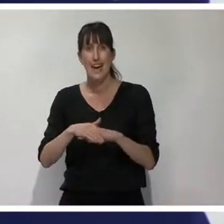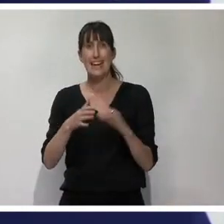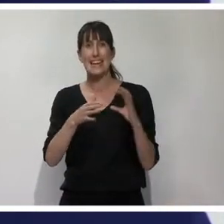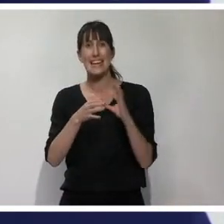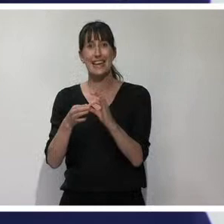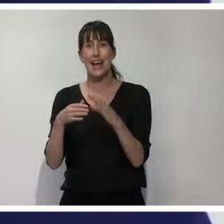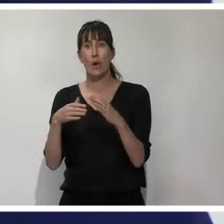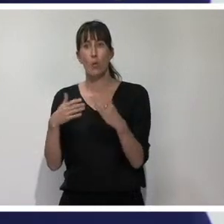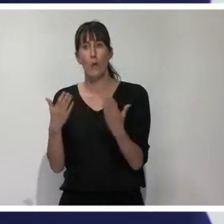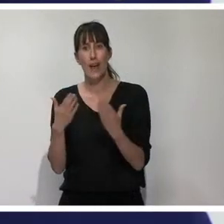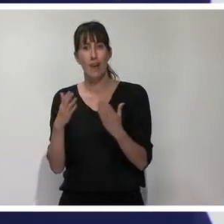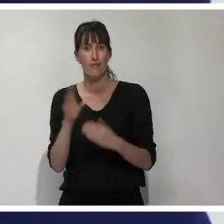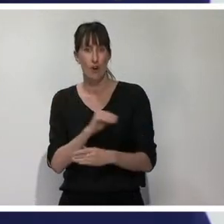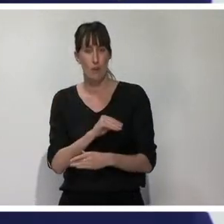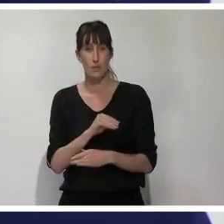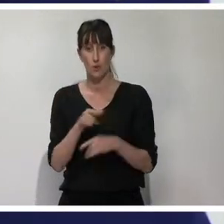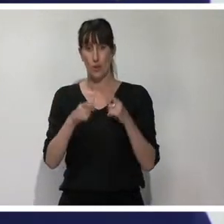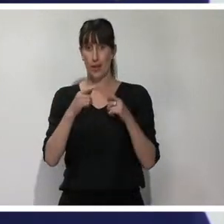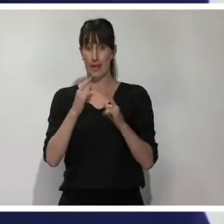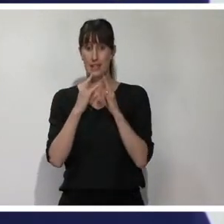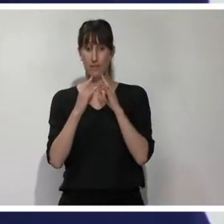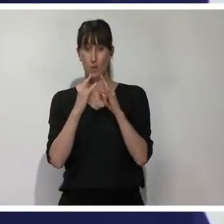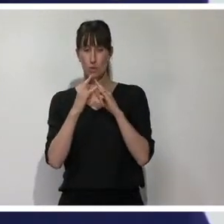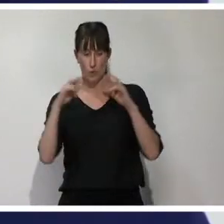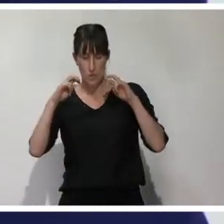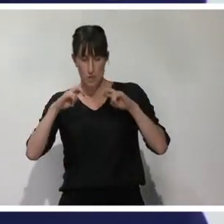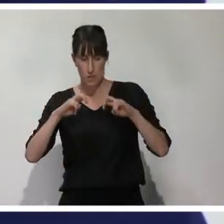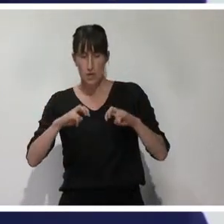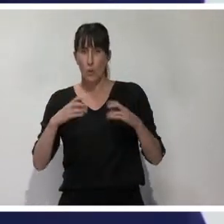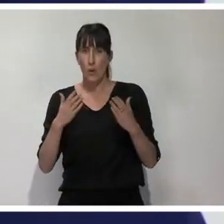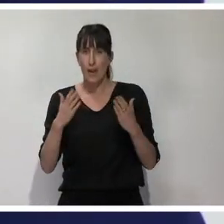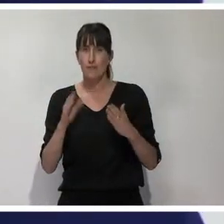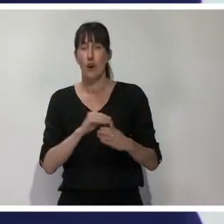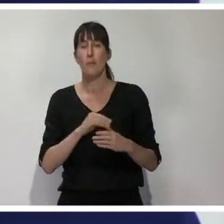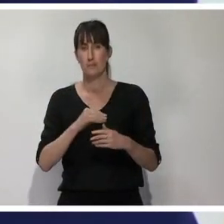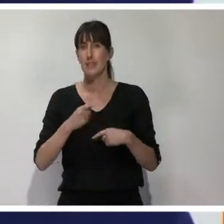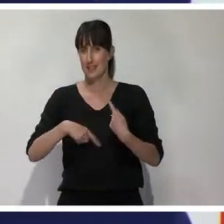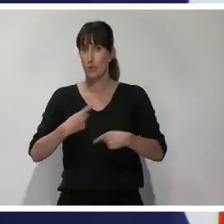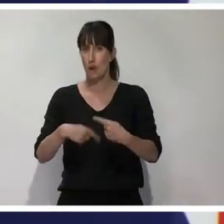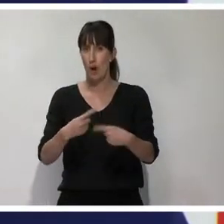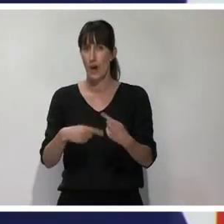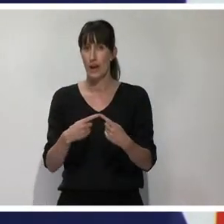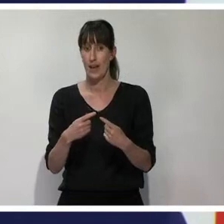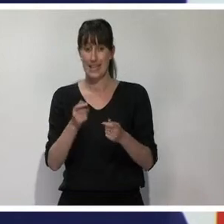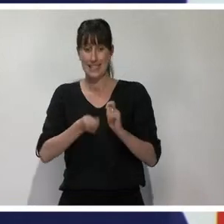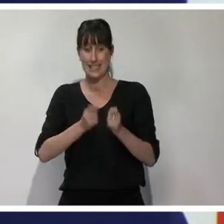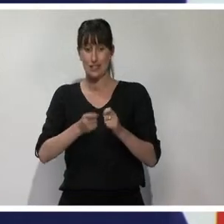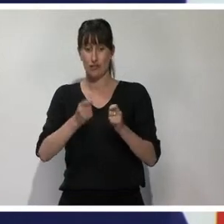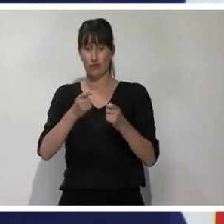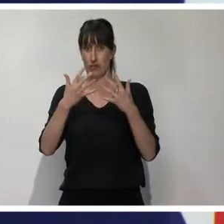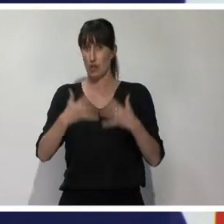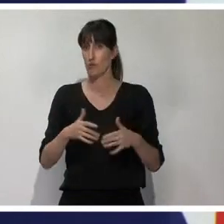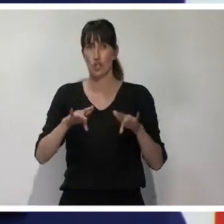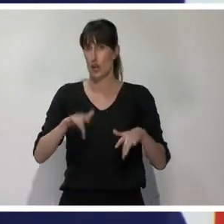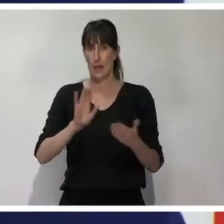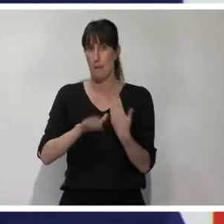border workers, and so those interviews are ongoing, and we of course are awaiting the test results to confirm if they are indeed